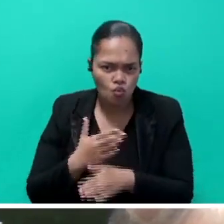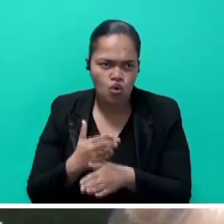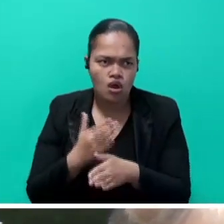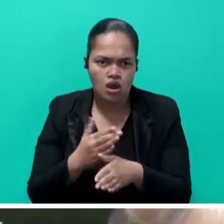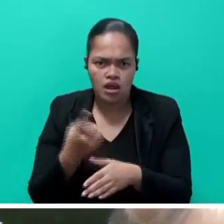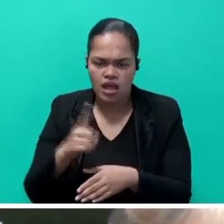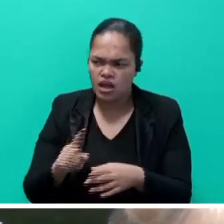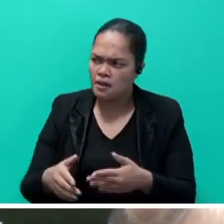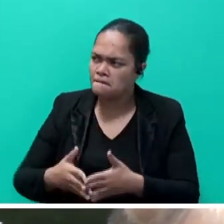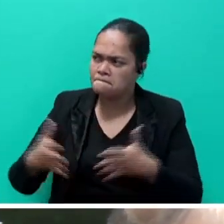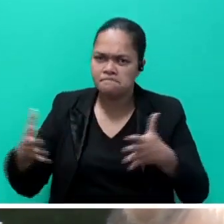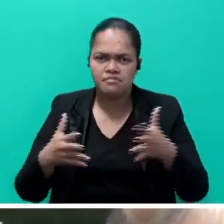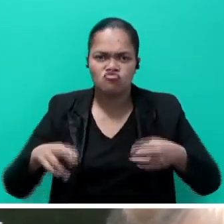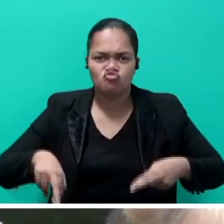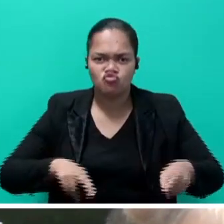river systems in Fiji.